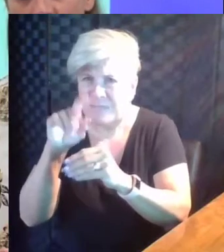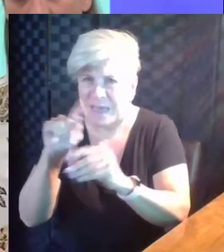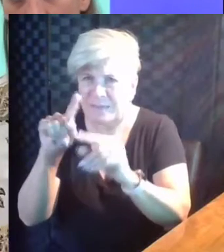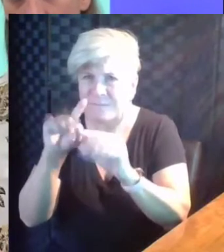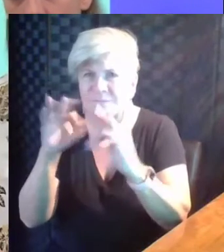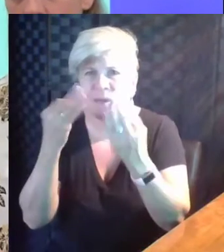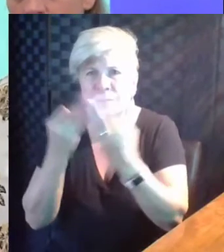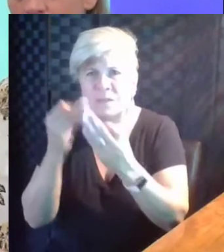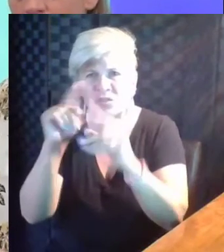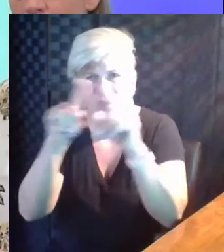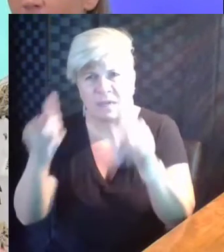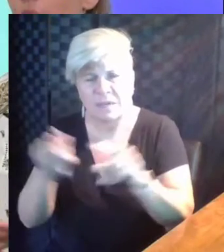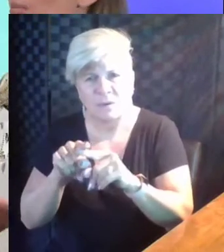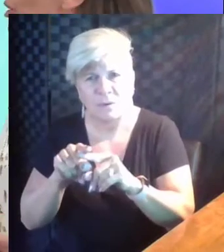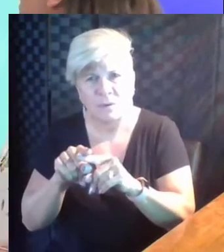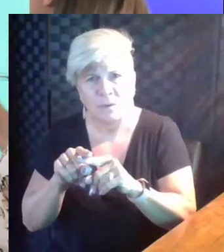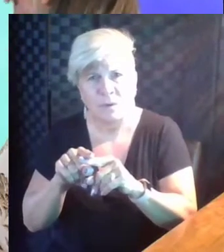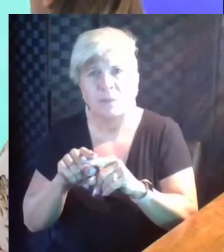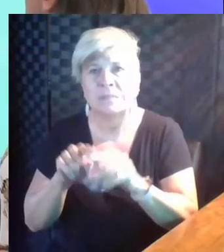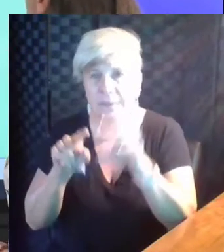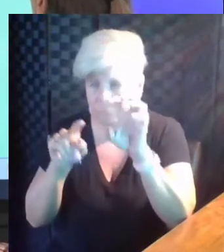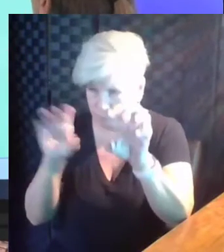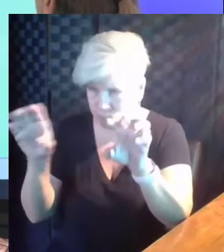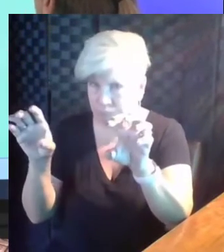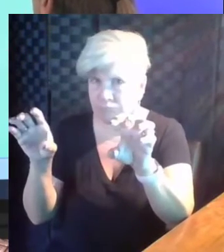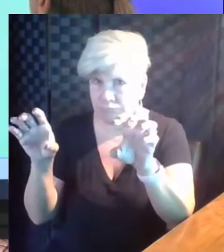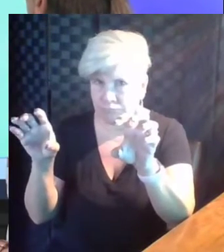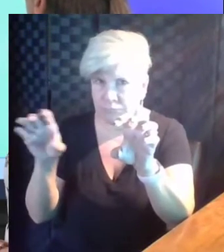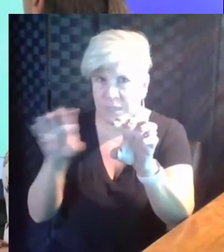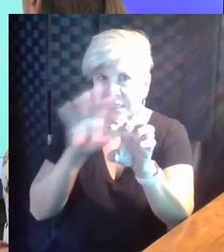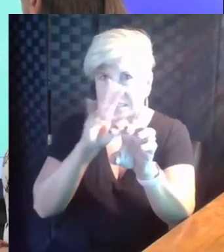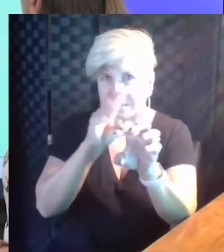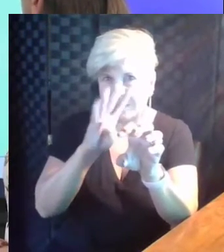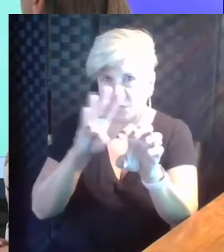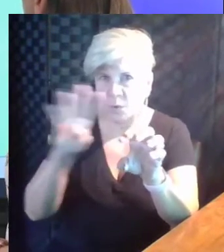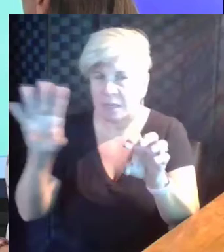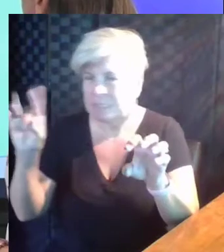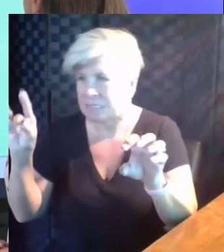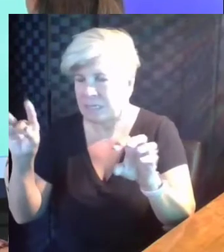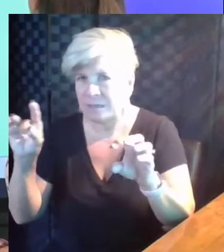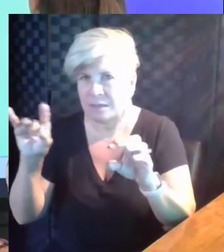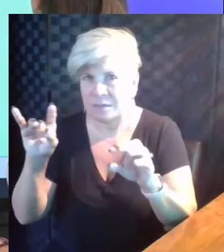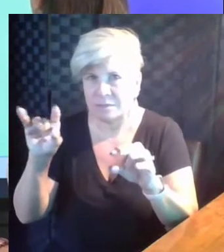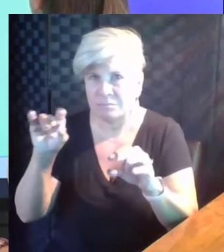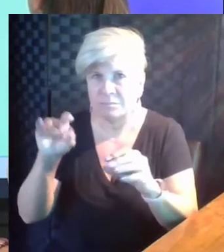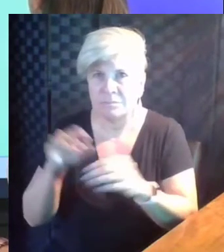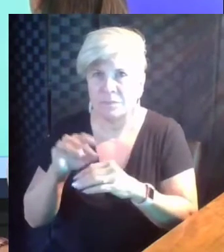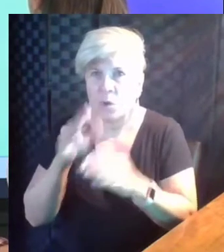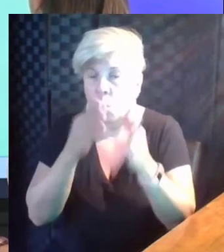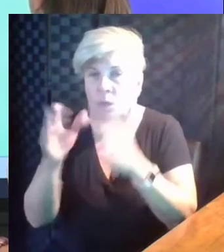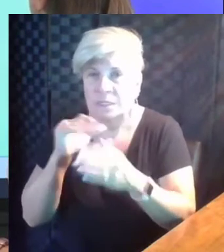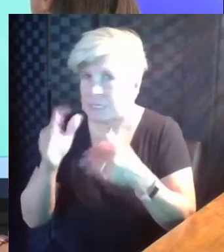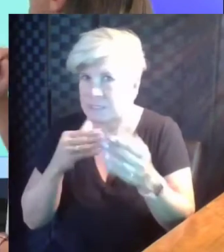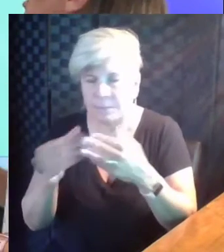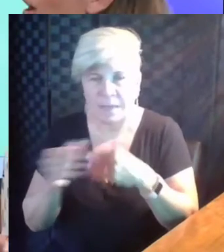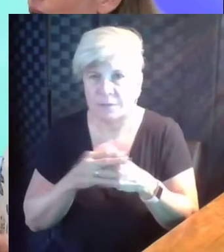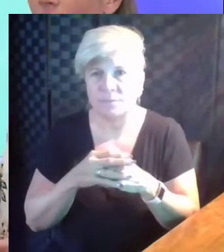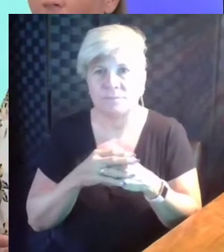Where would we put that? Perfect, we would put them right down here. Now remember, order doesn't matter just yet, not in this